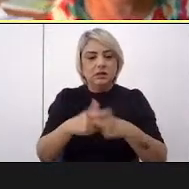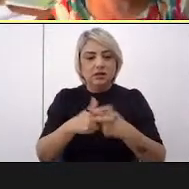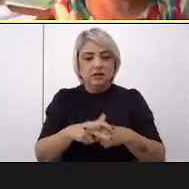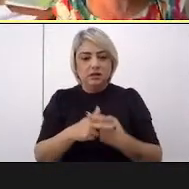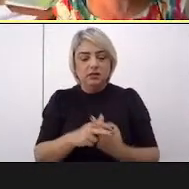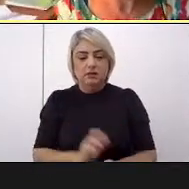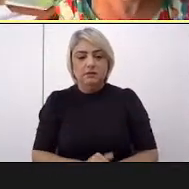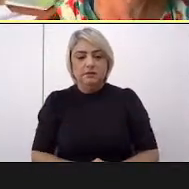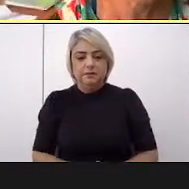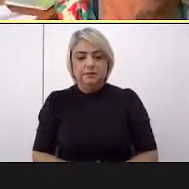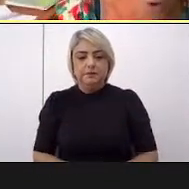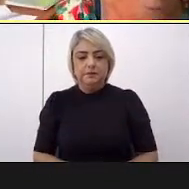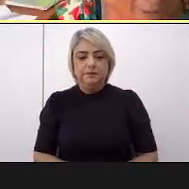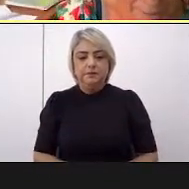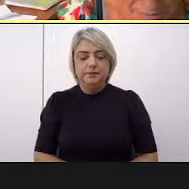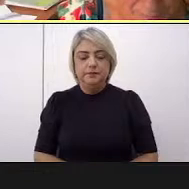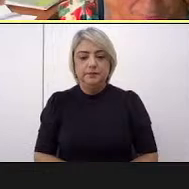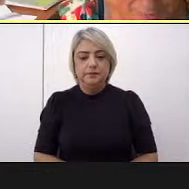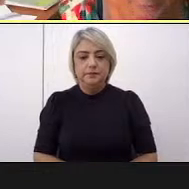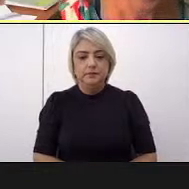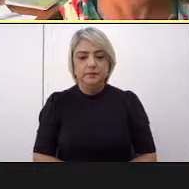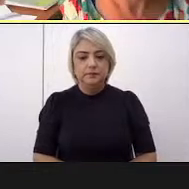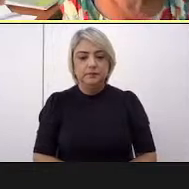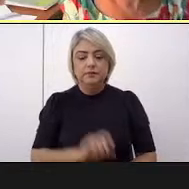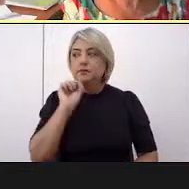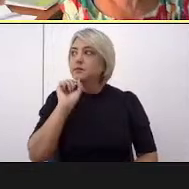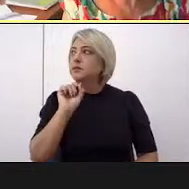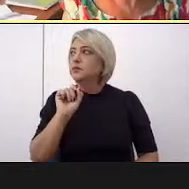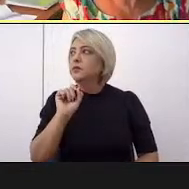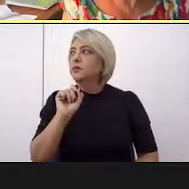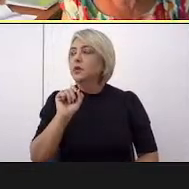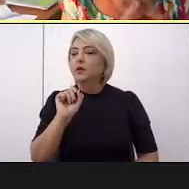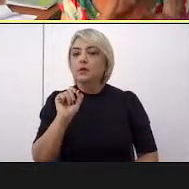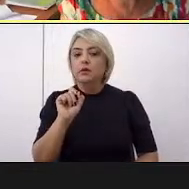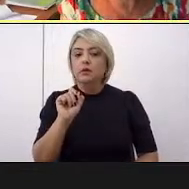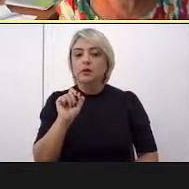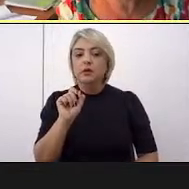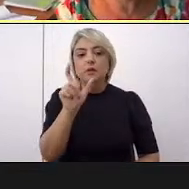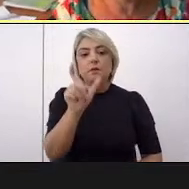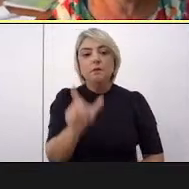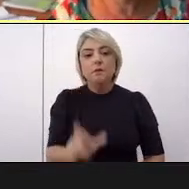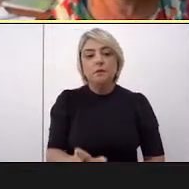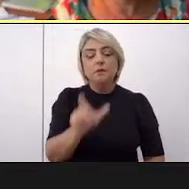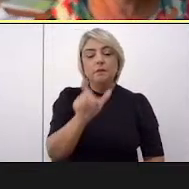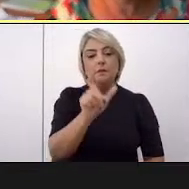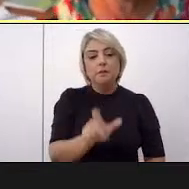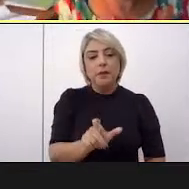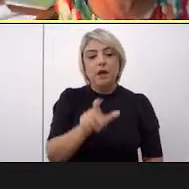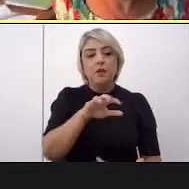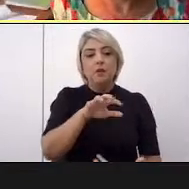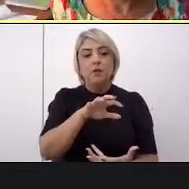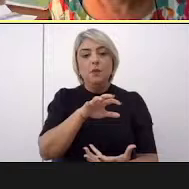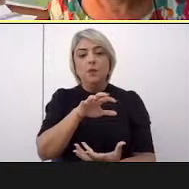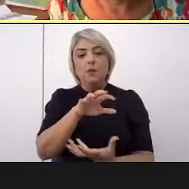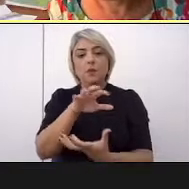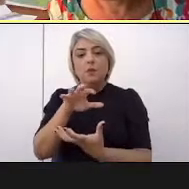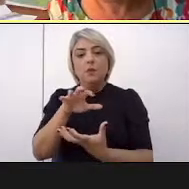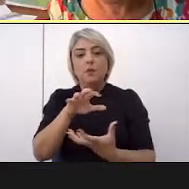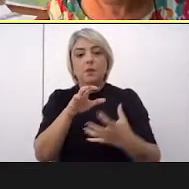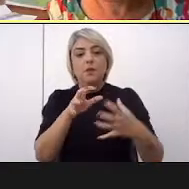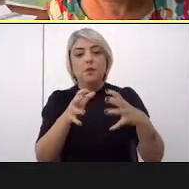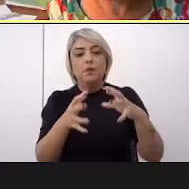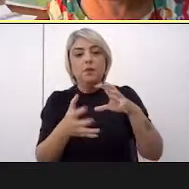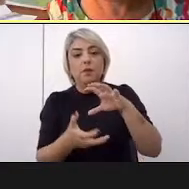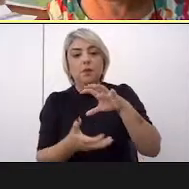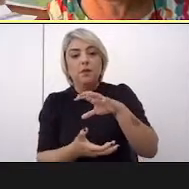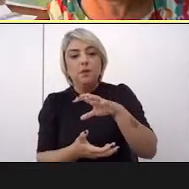voluntary standards, which is the global gap experience. These are standards which are